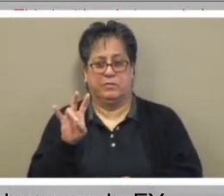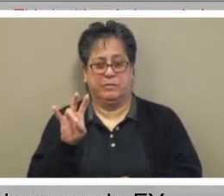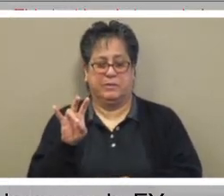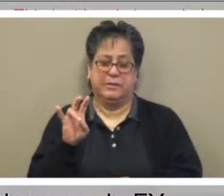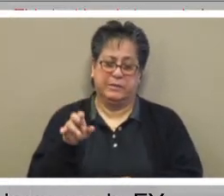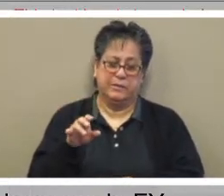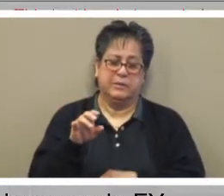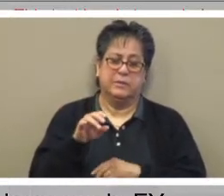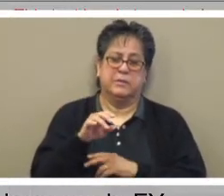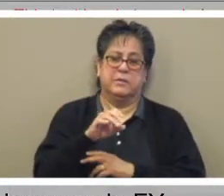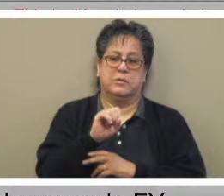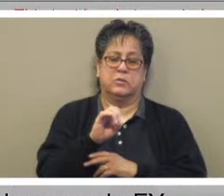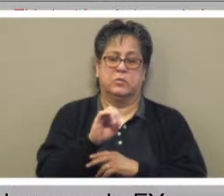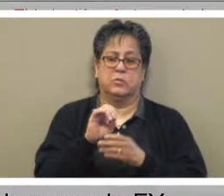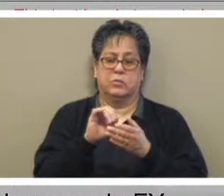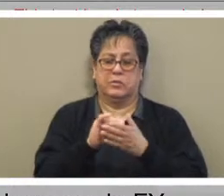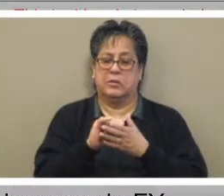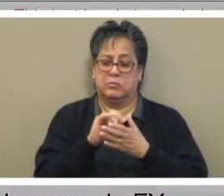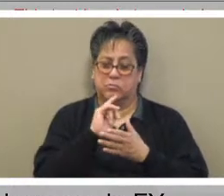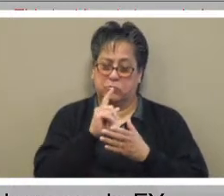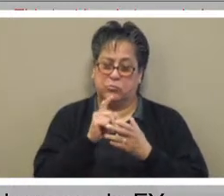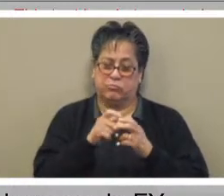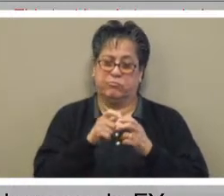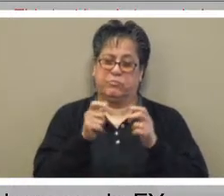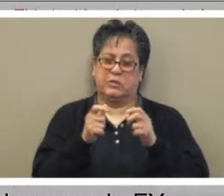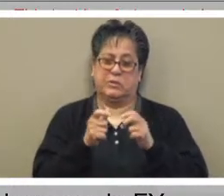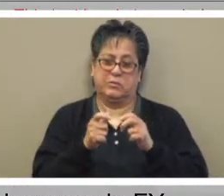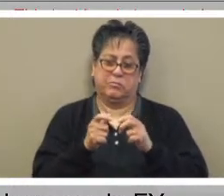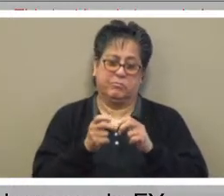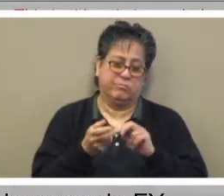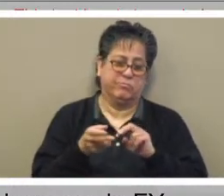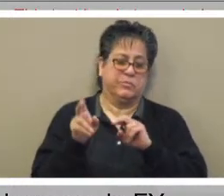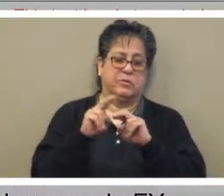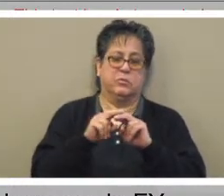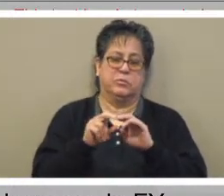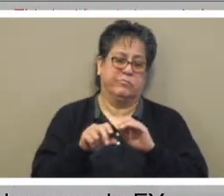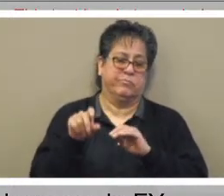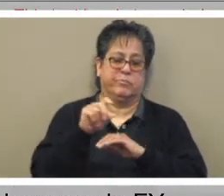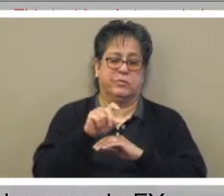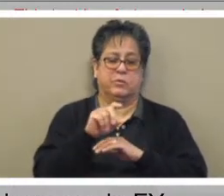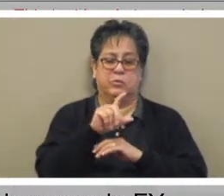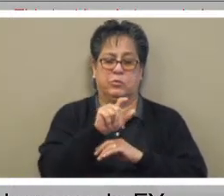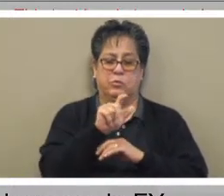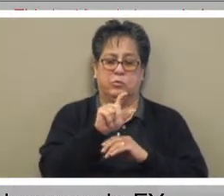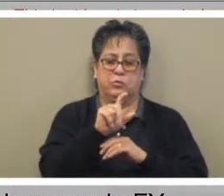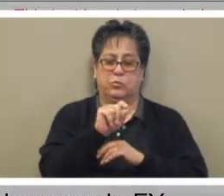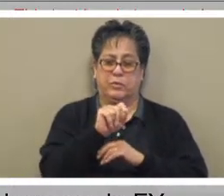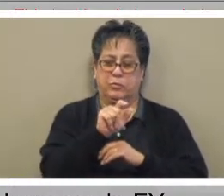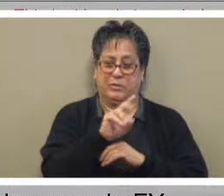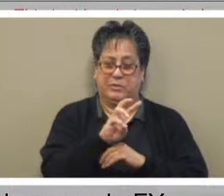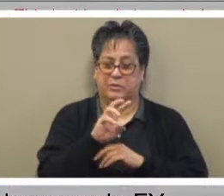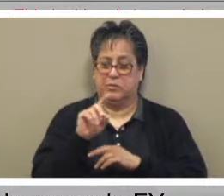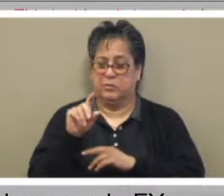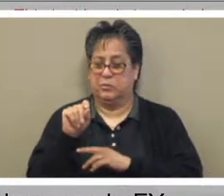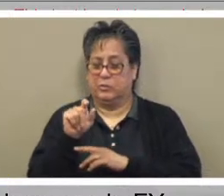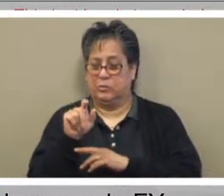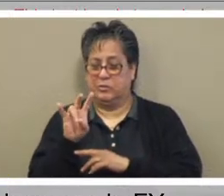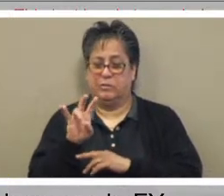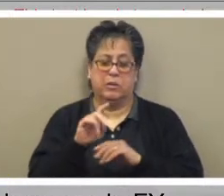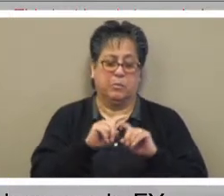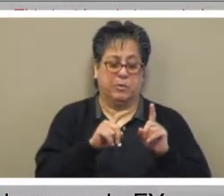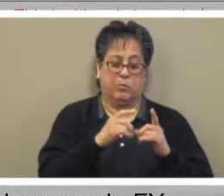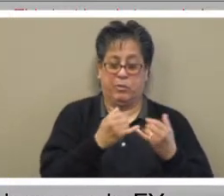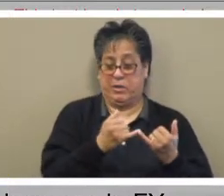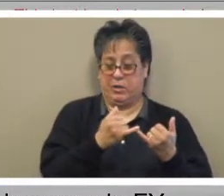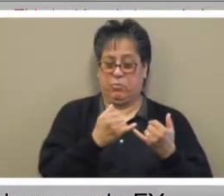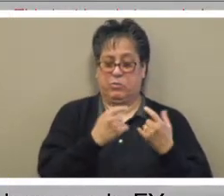account pretty substantial increases in the amounts we're going to be issuing in FY26 and 27. And so what we've been working on is how can